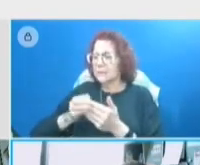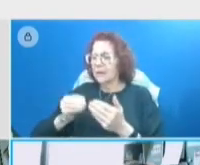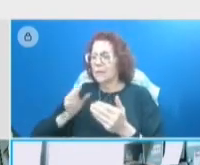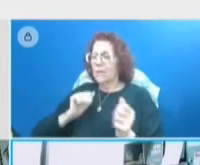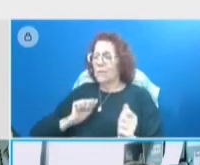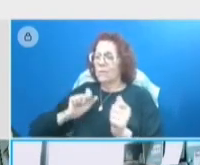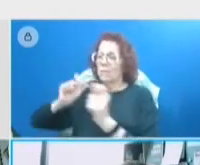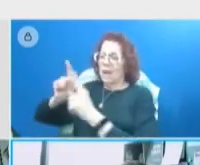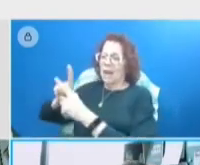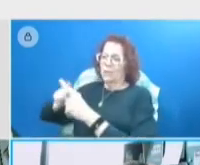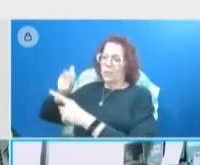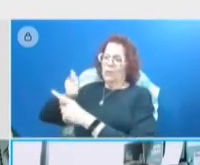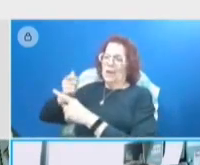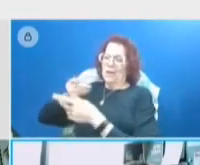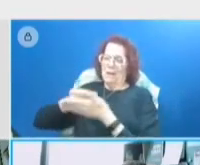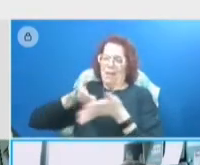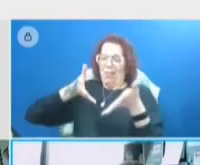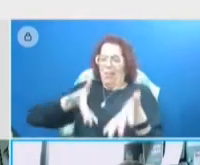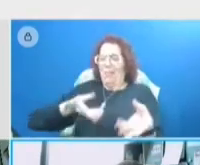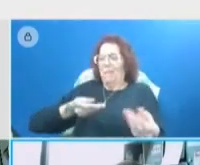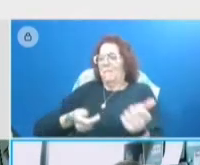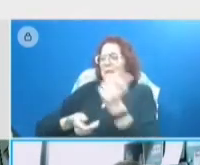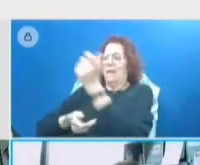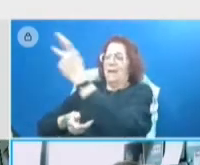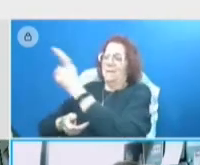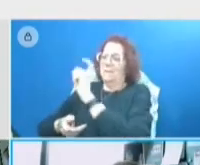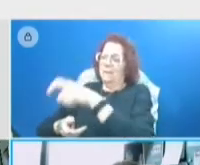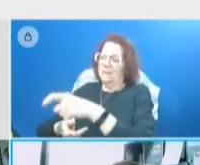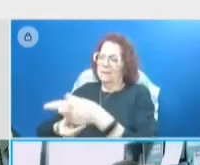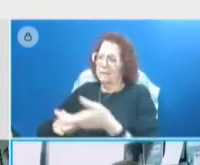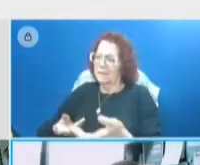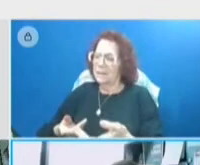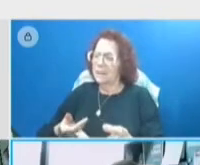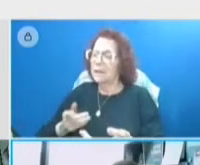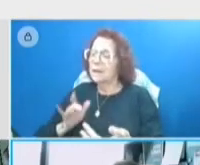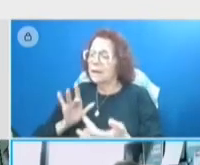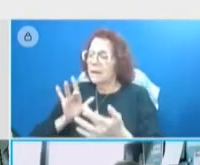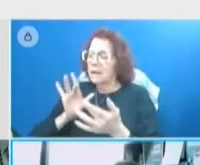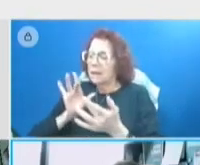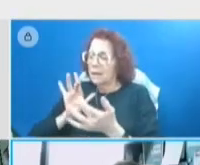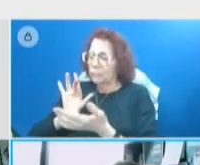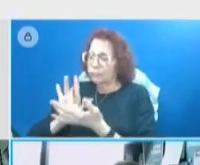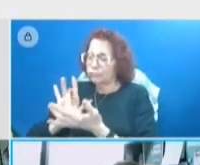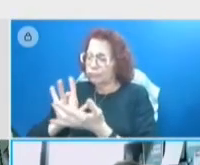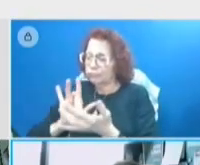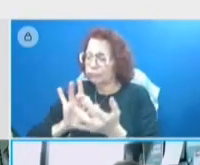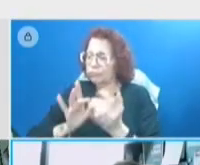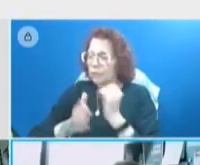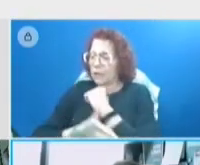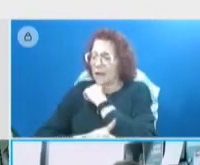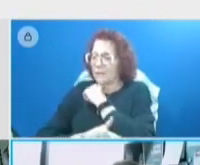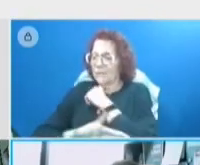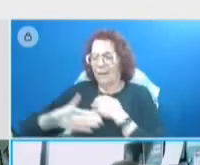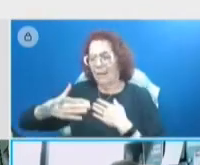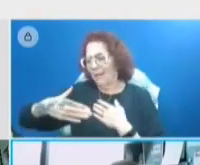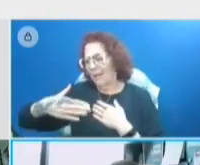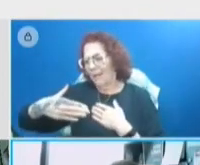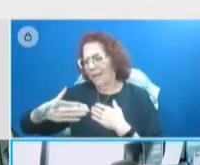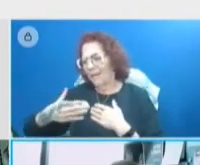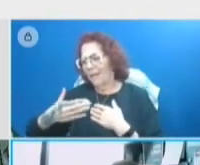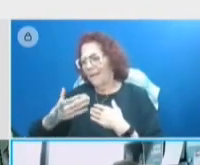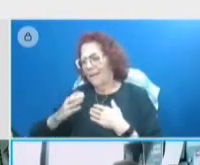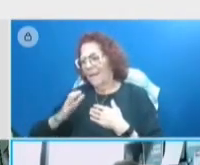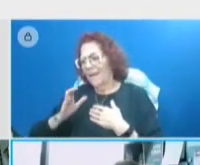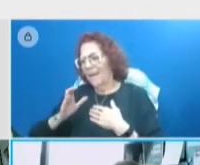We reached out to all the county boards that did not fully submit a cybersecurity contract. We have